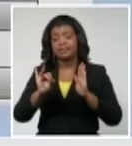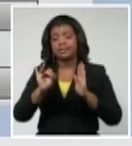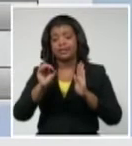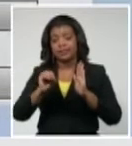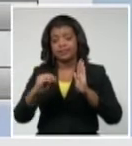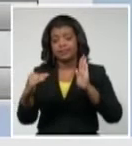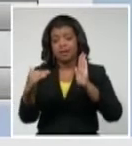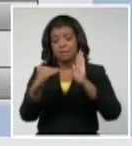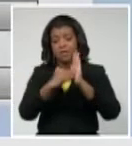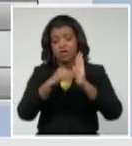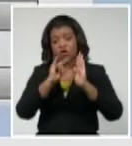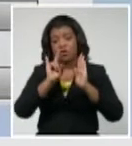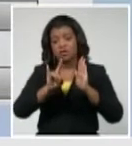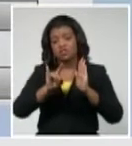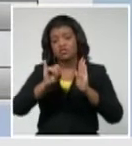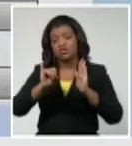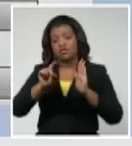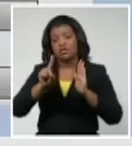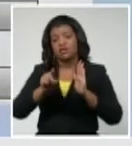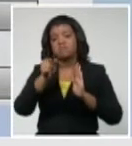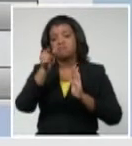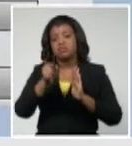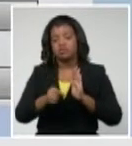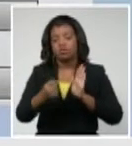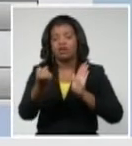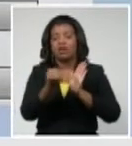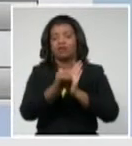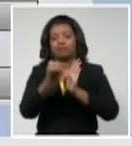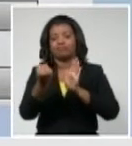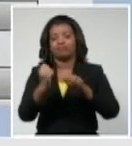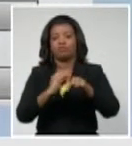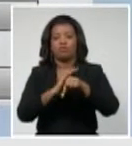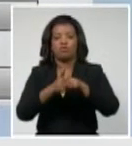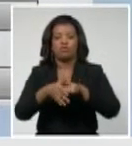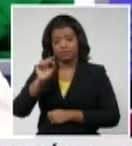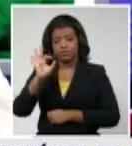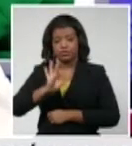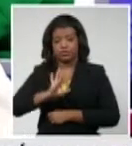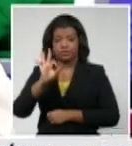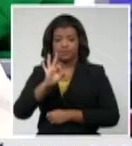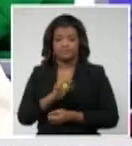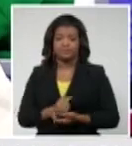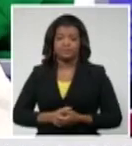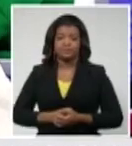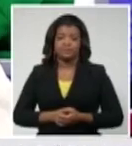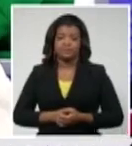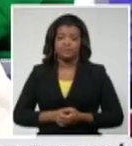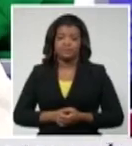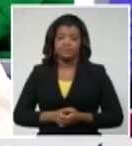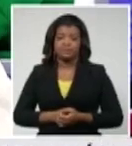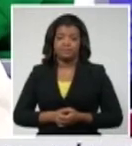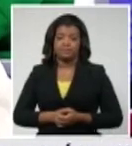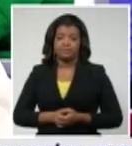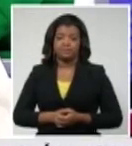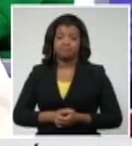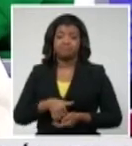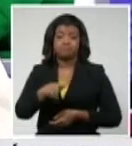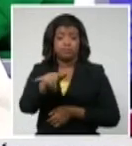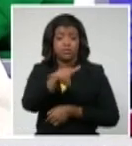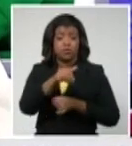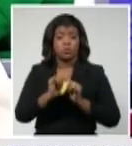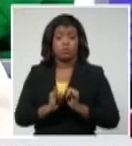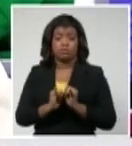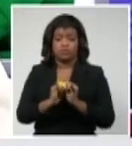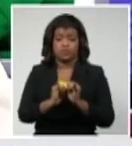1,284,610, with a mortality rate of 2.46%. The United States continues to be the country